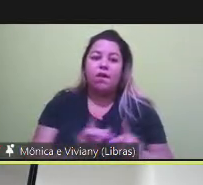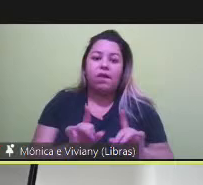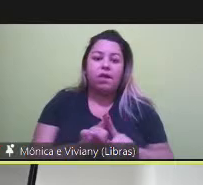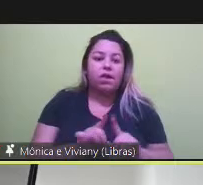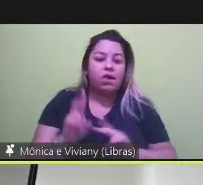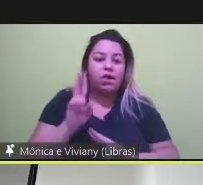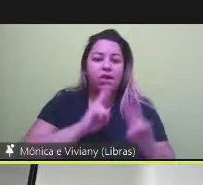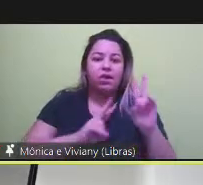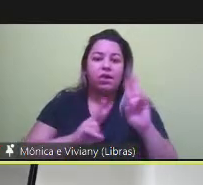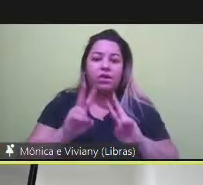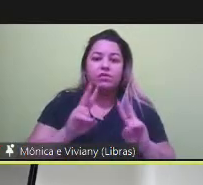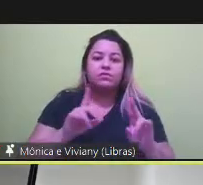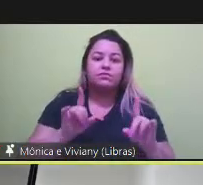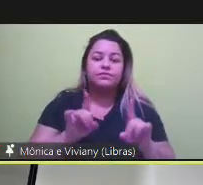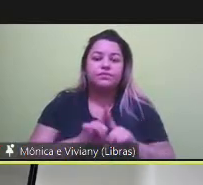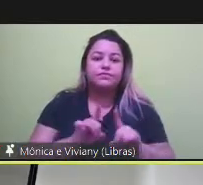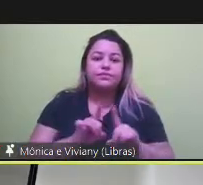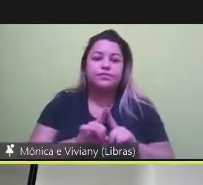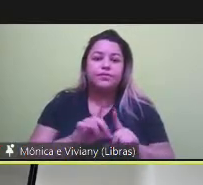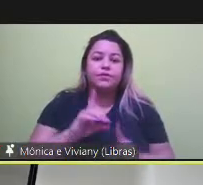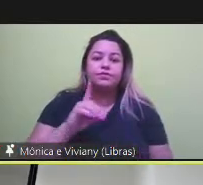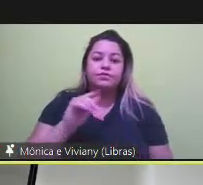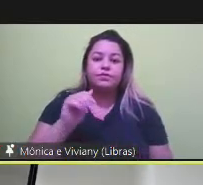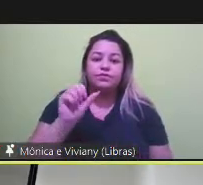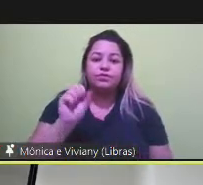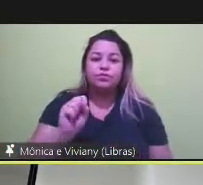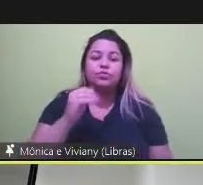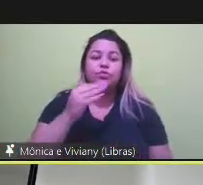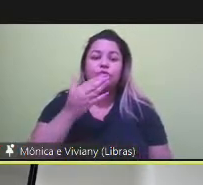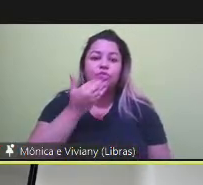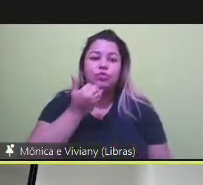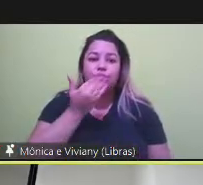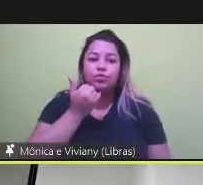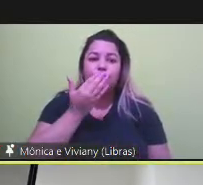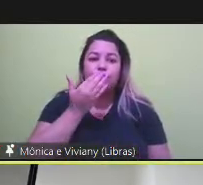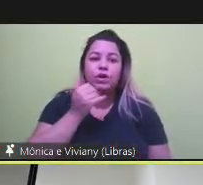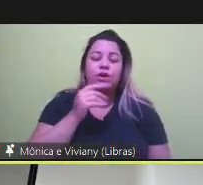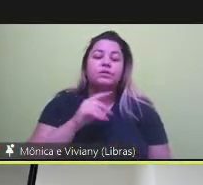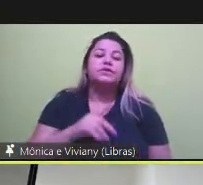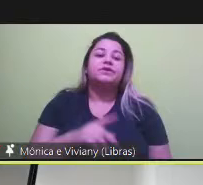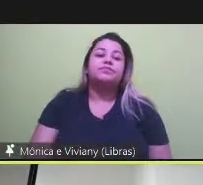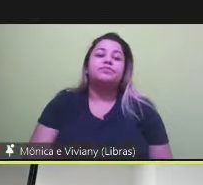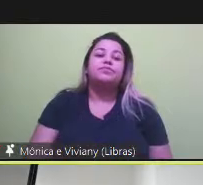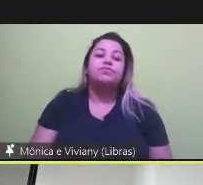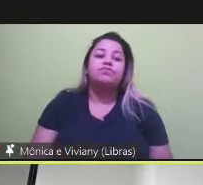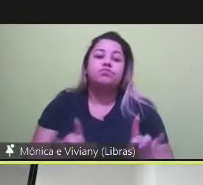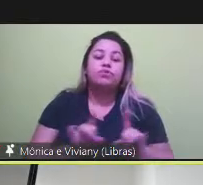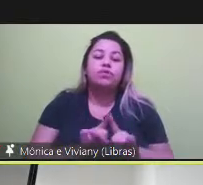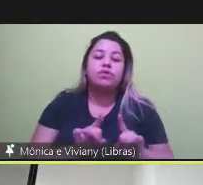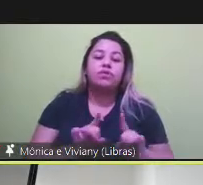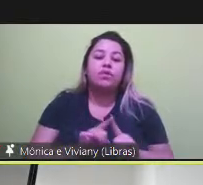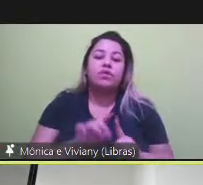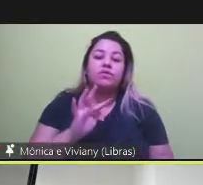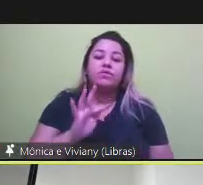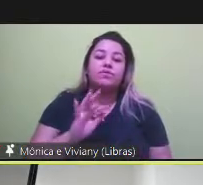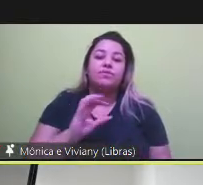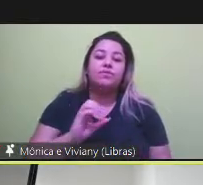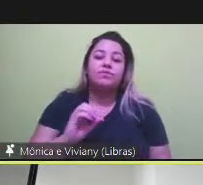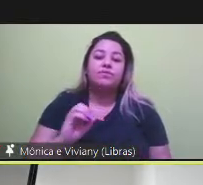of these food products. And we also took into account the data of consumption of food products